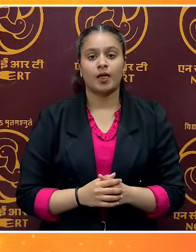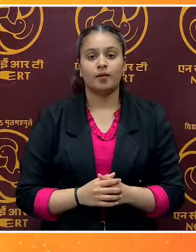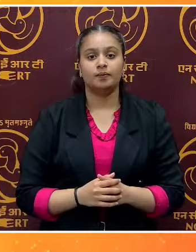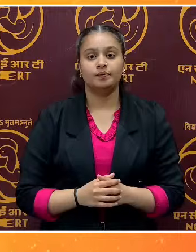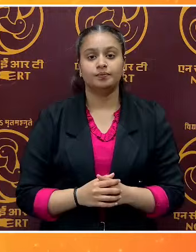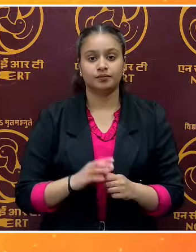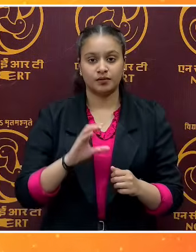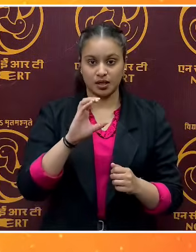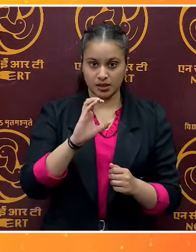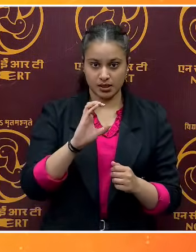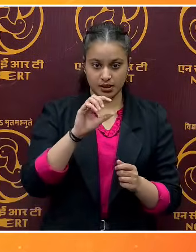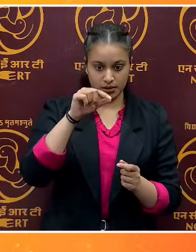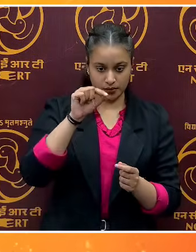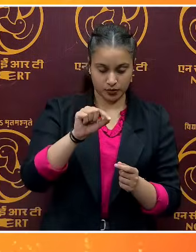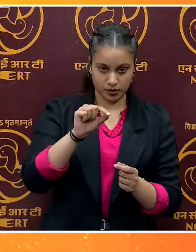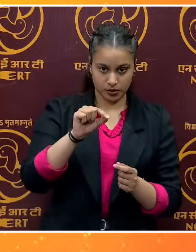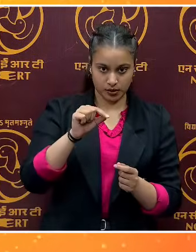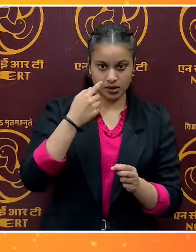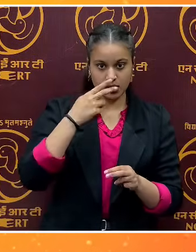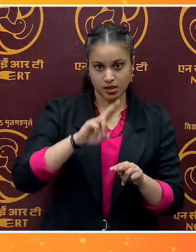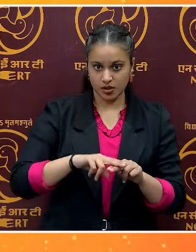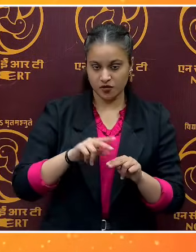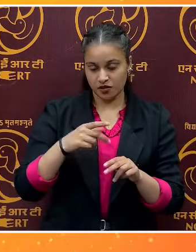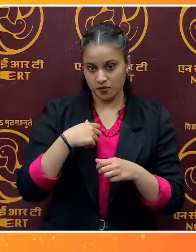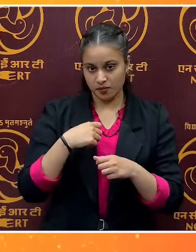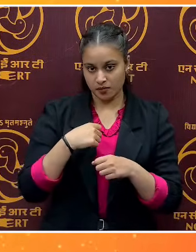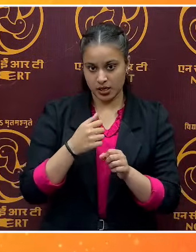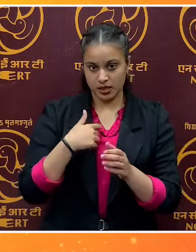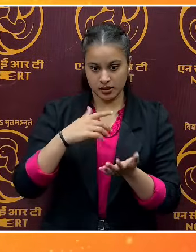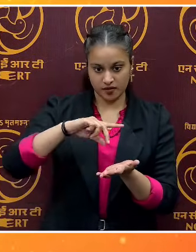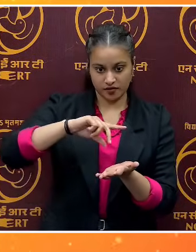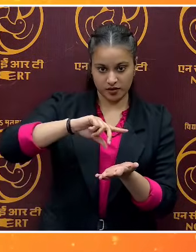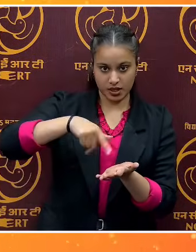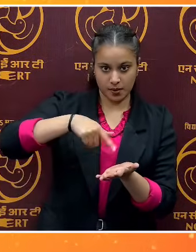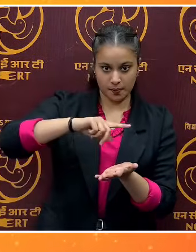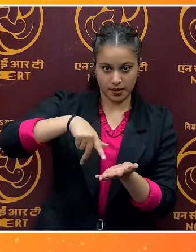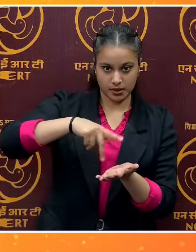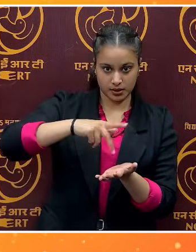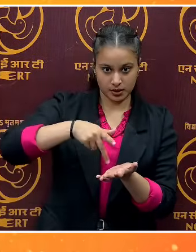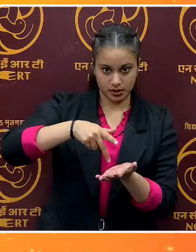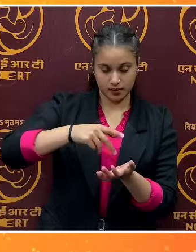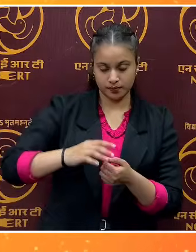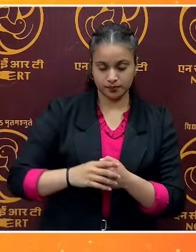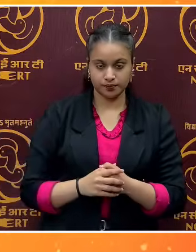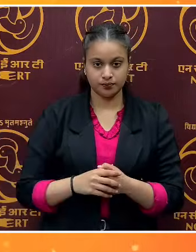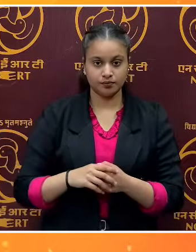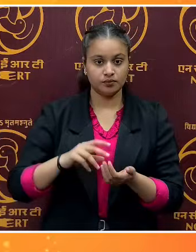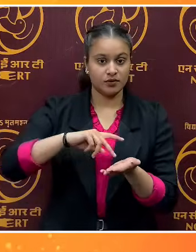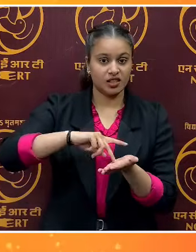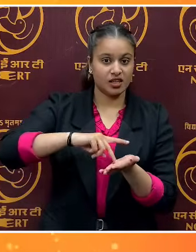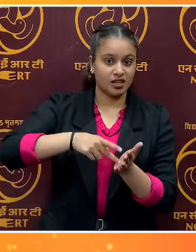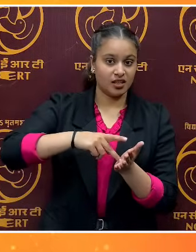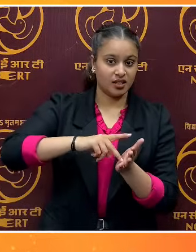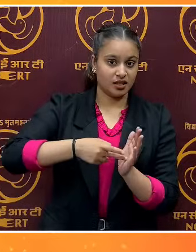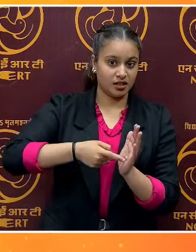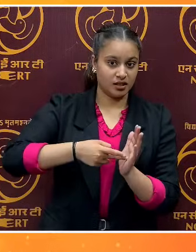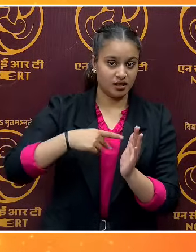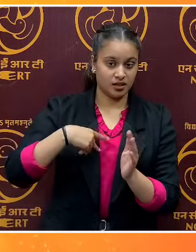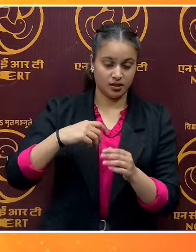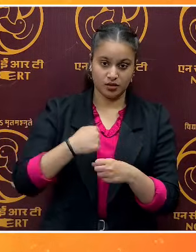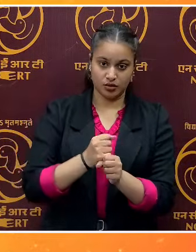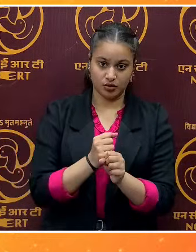at point C. If I place my compass needle and I draw this, I will